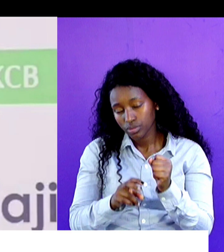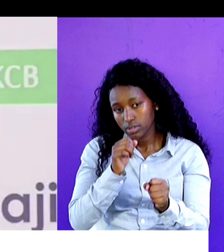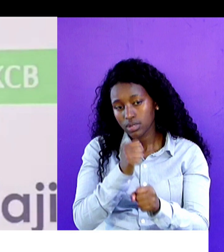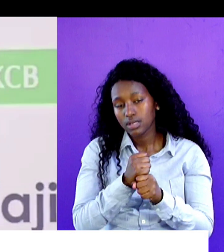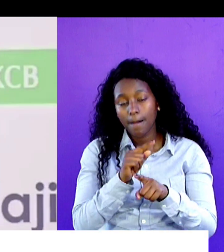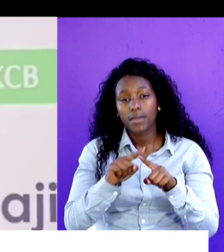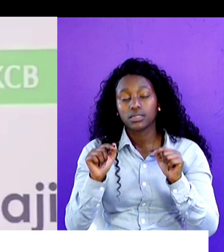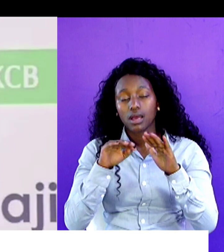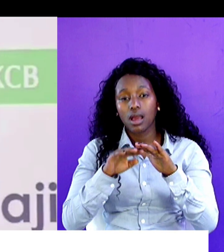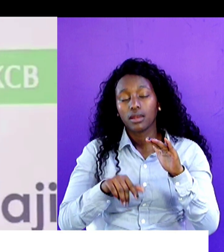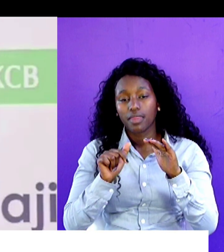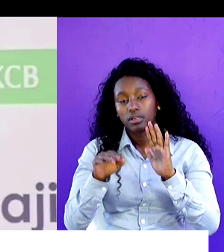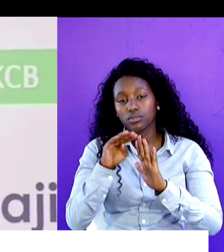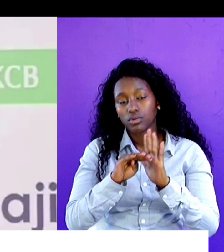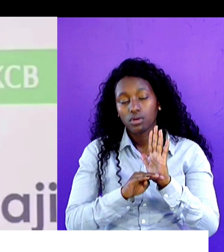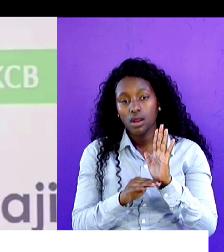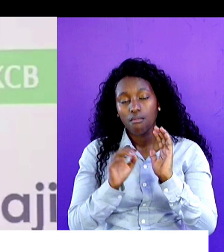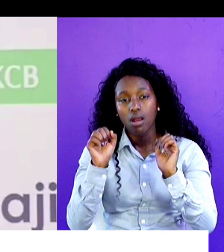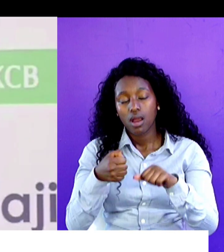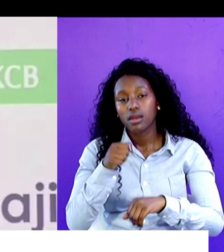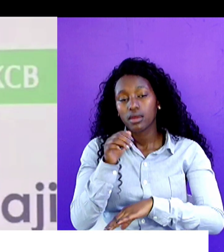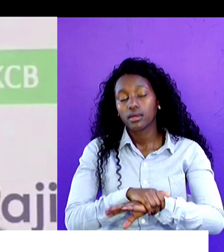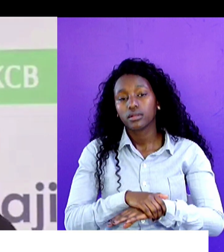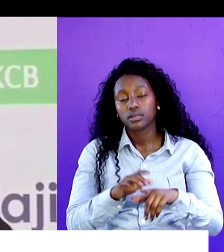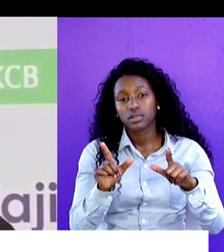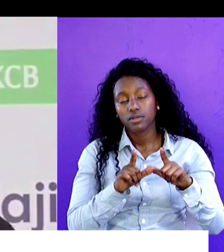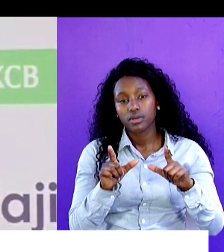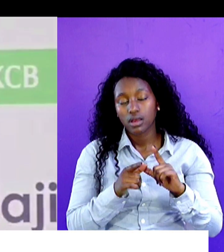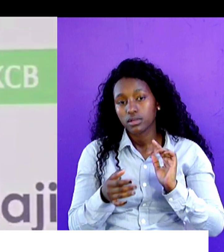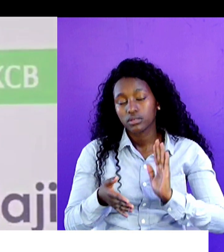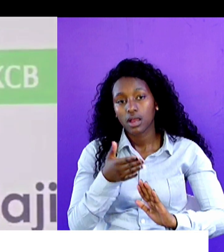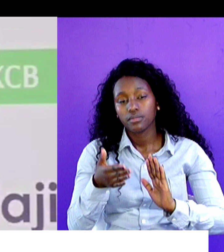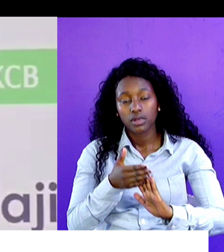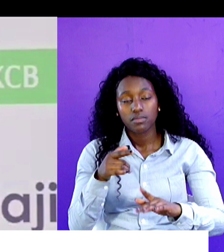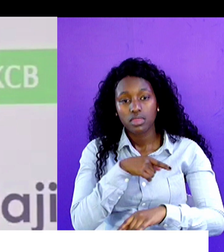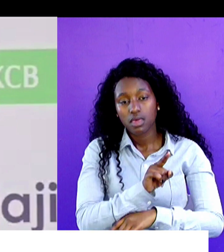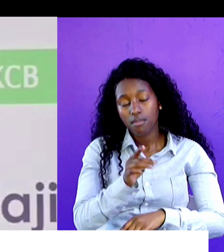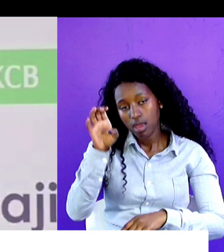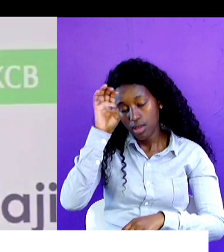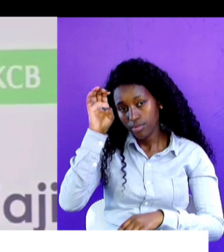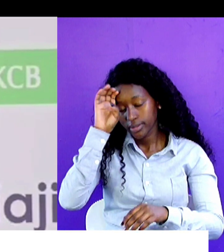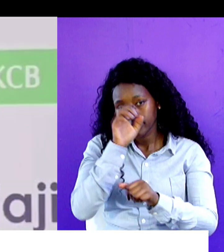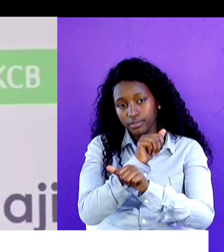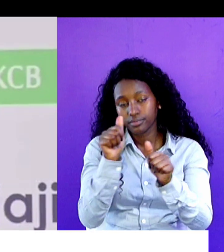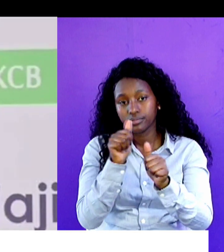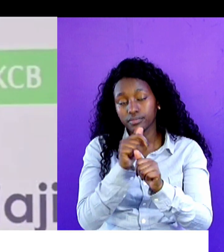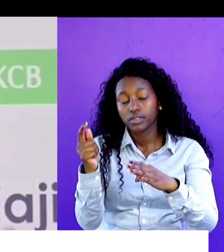this program, they now have a certificate having been educated,